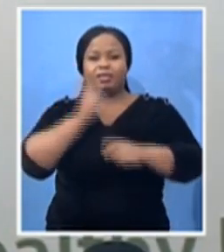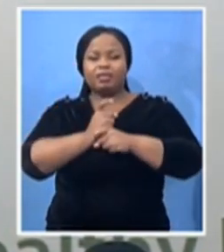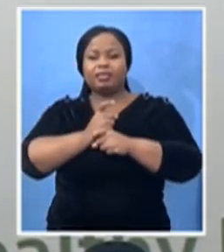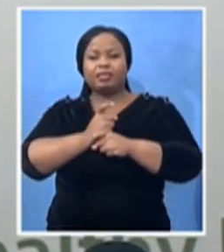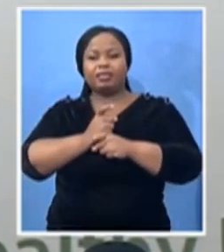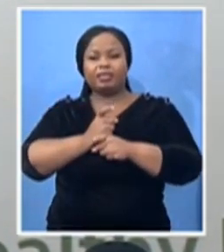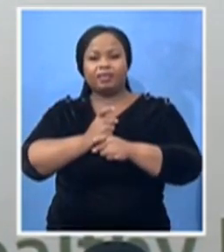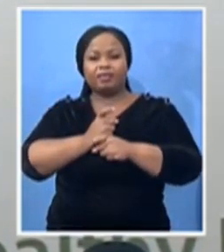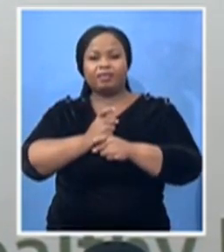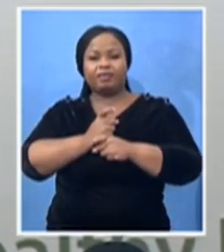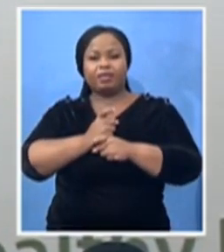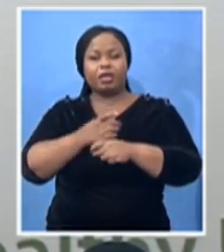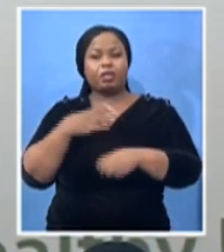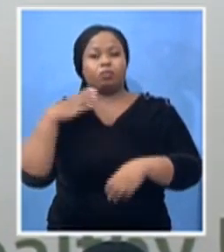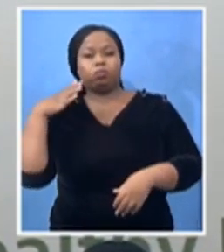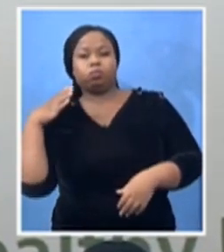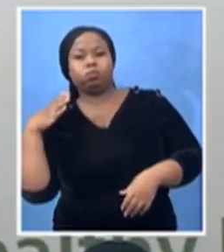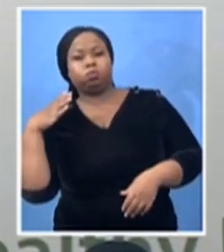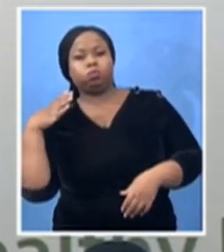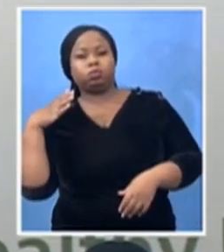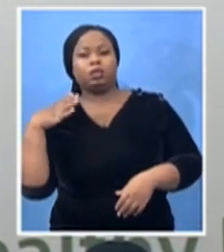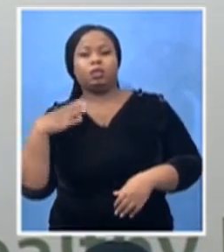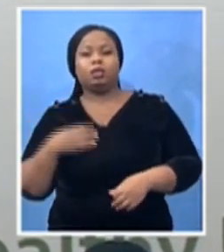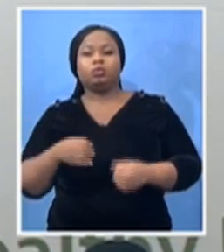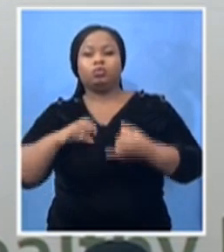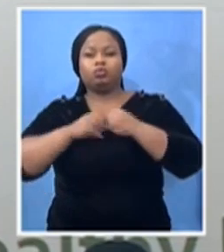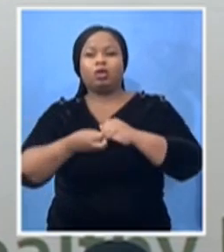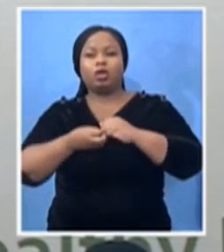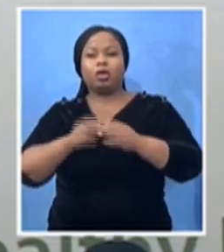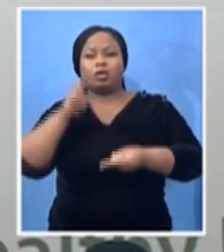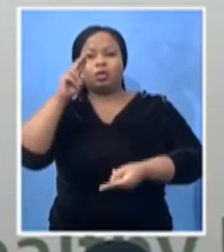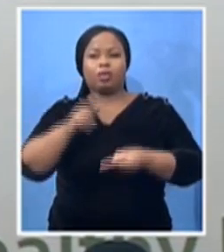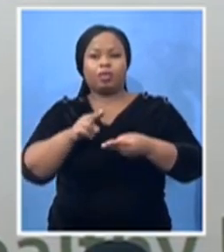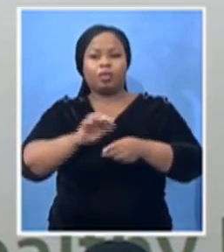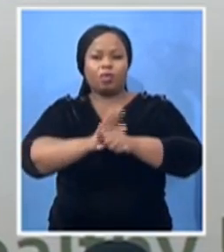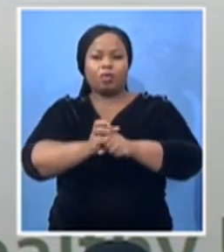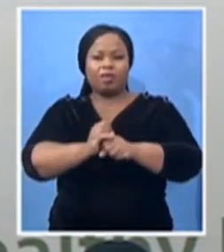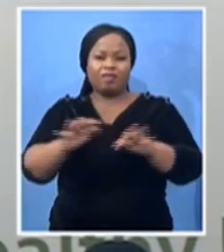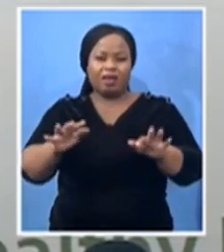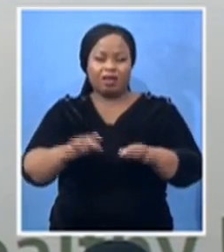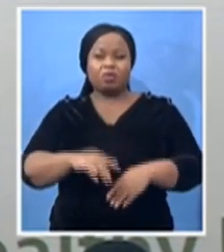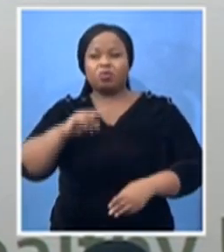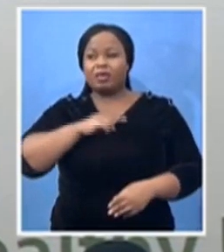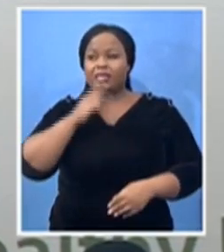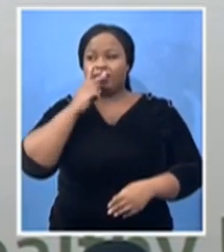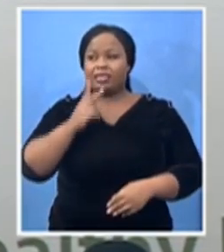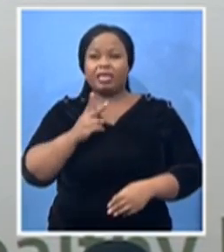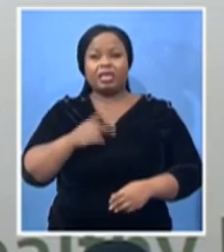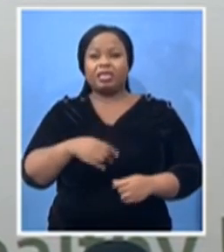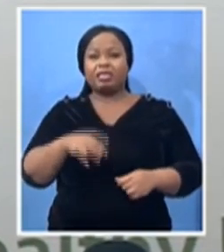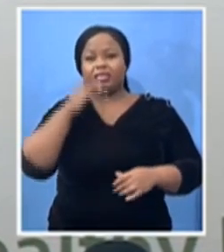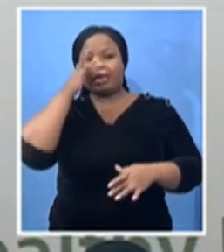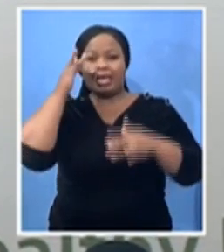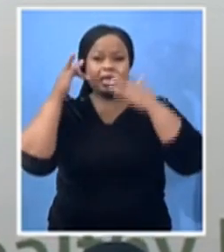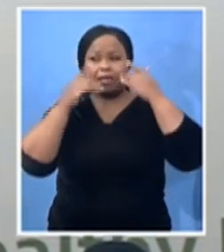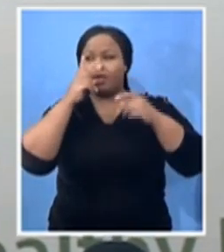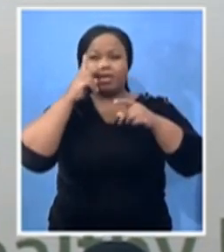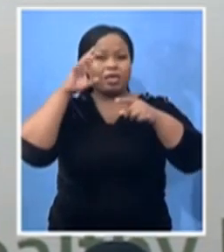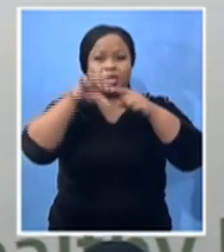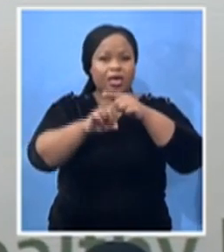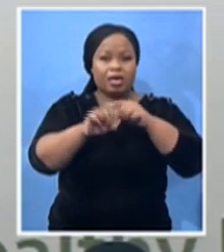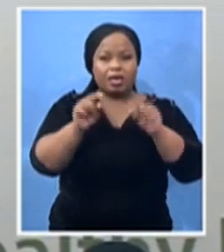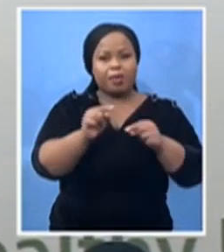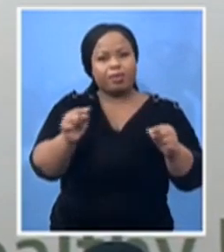pandemic, which is described as an invisible enemy. But this is one of the tasks that as